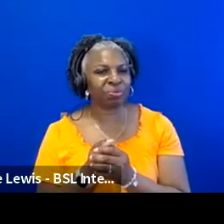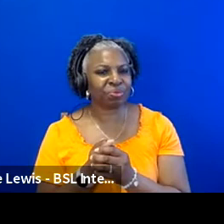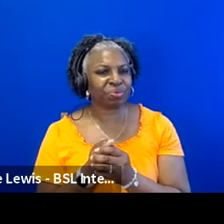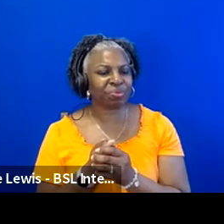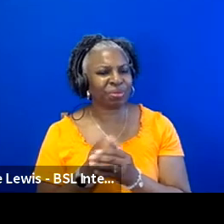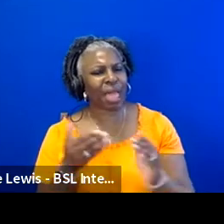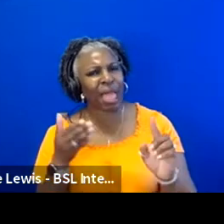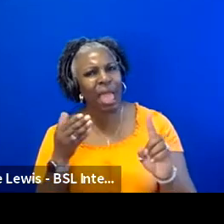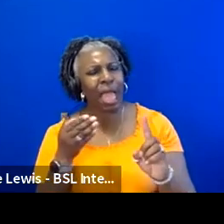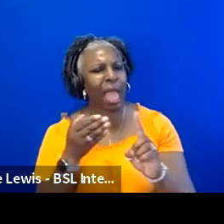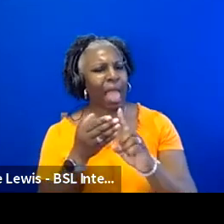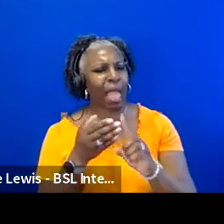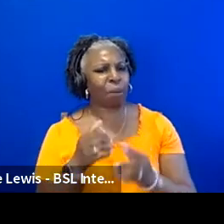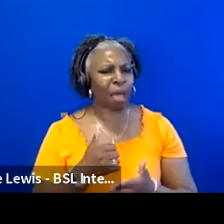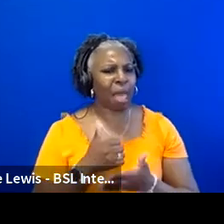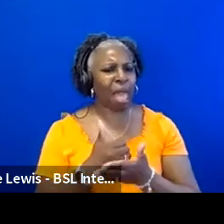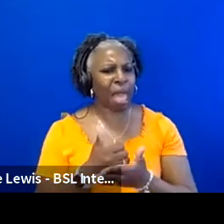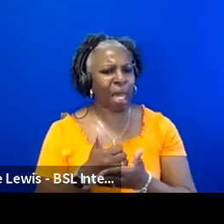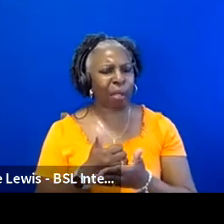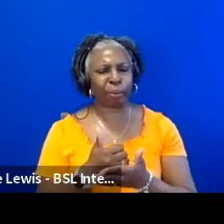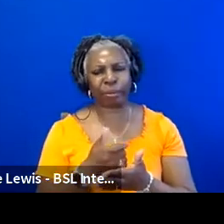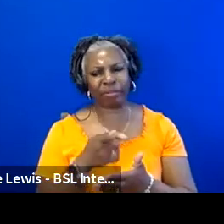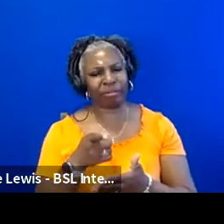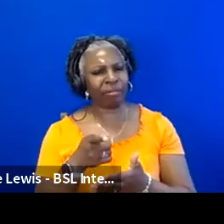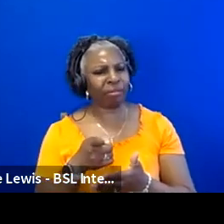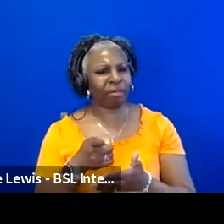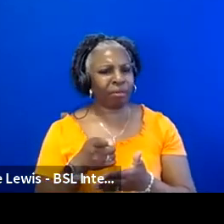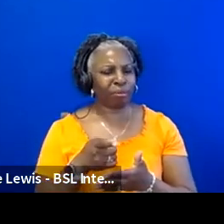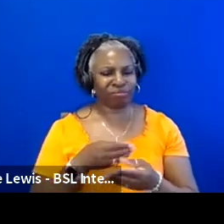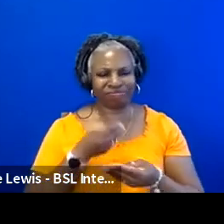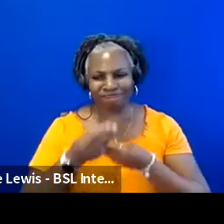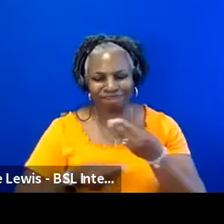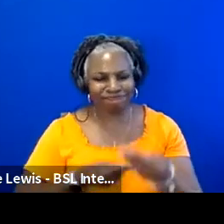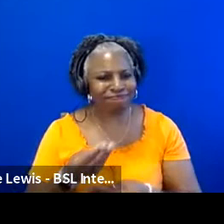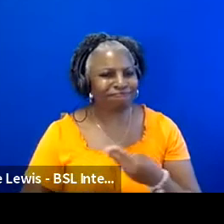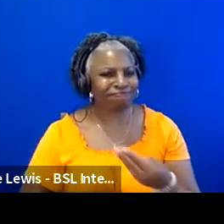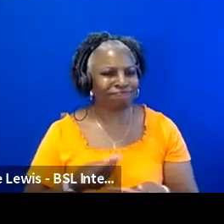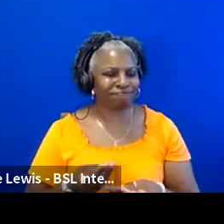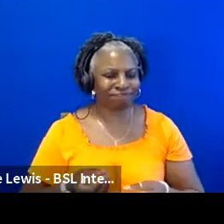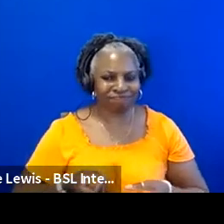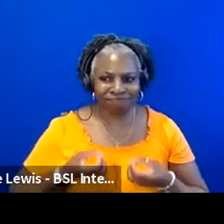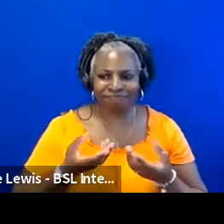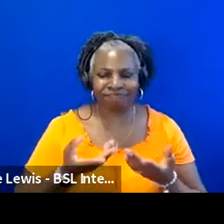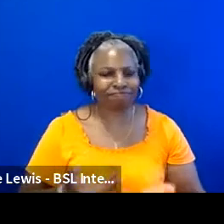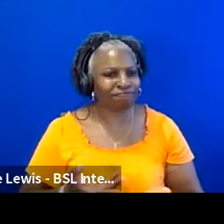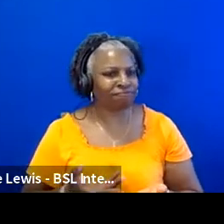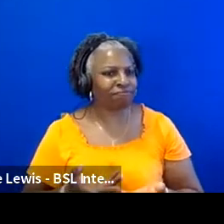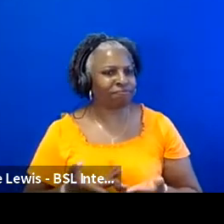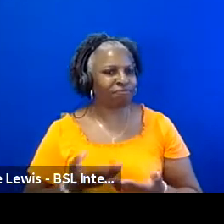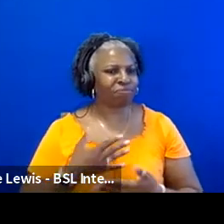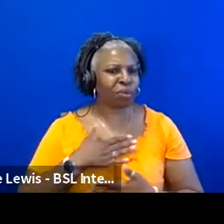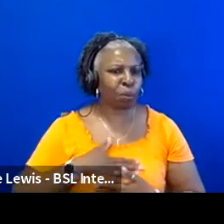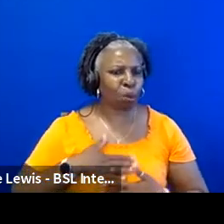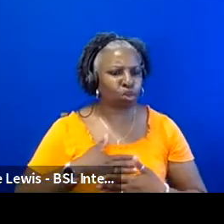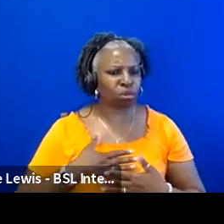to try to help them to heal by talking and by writing the diary for their to